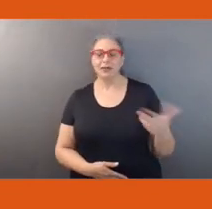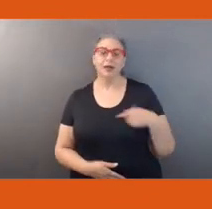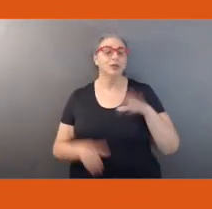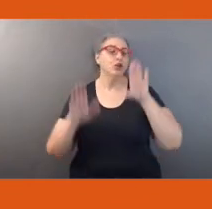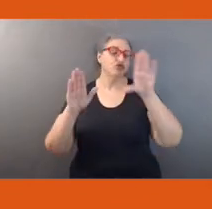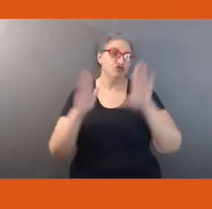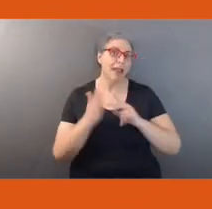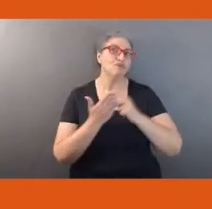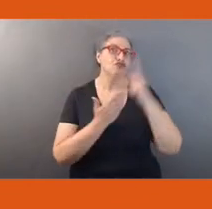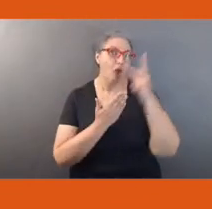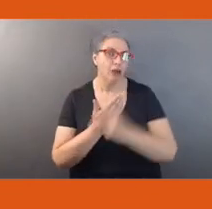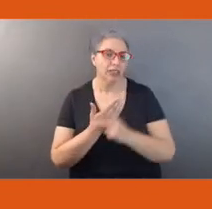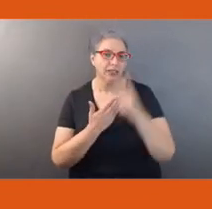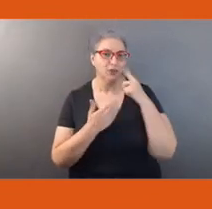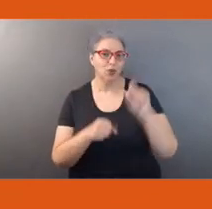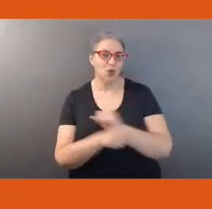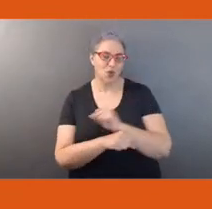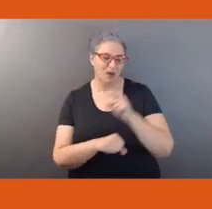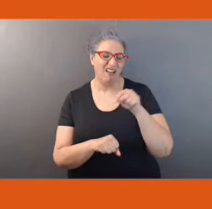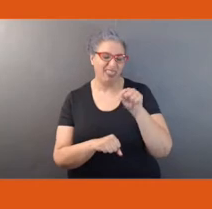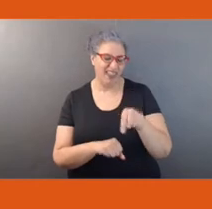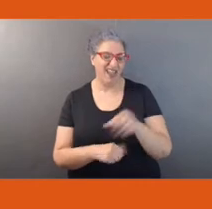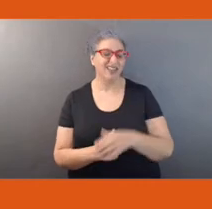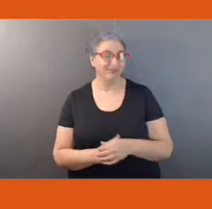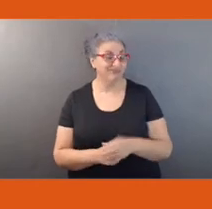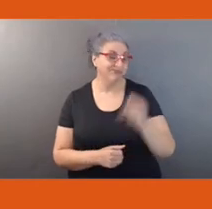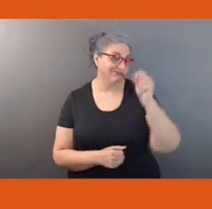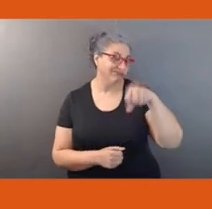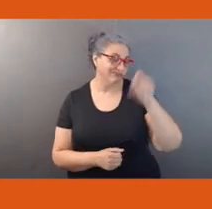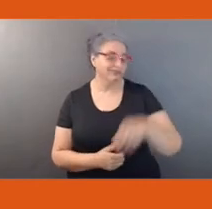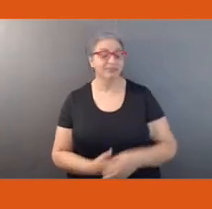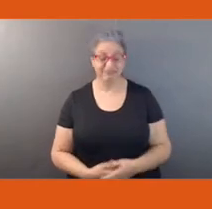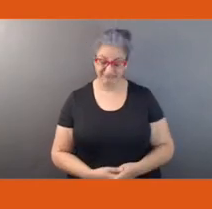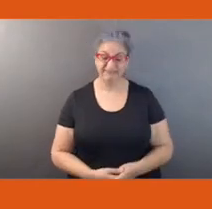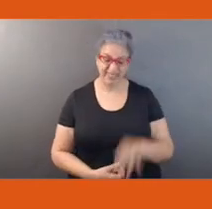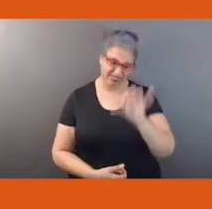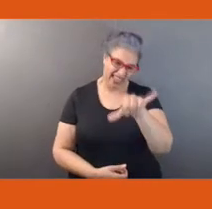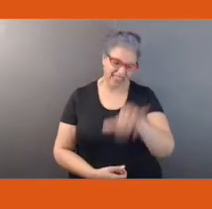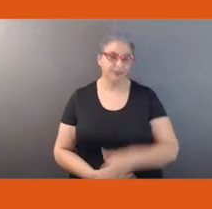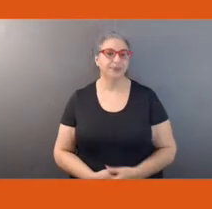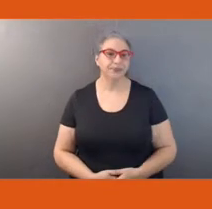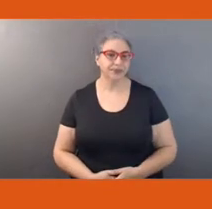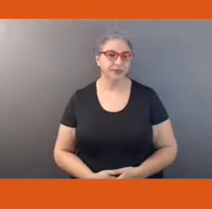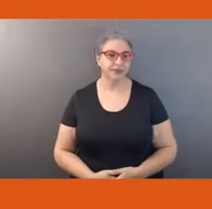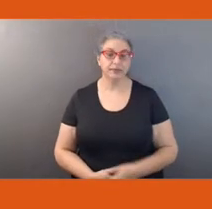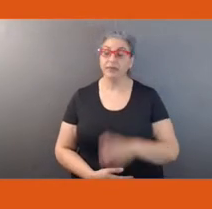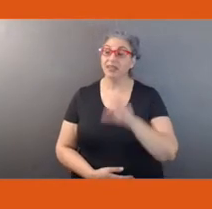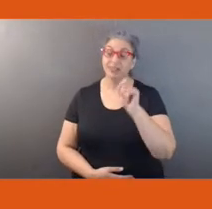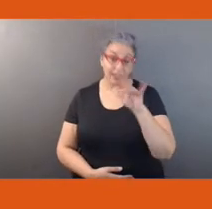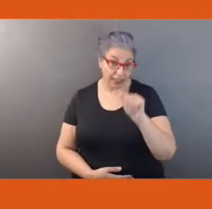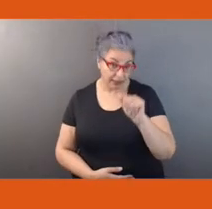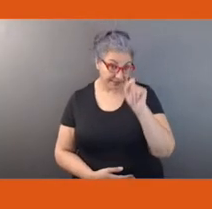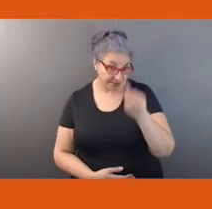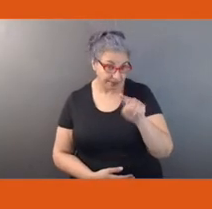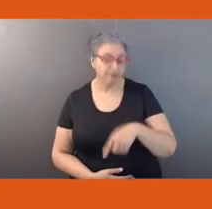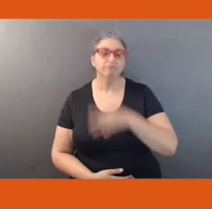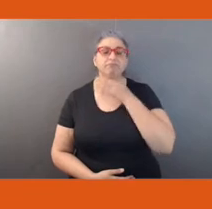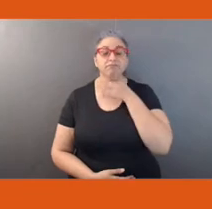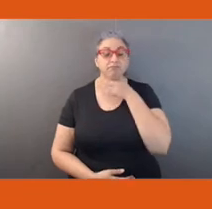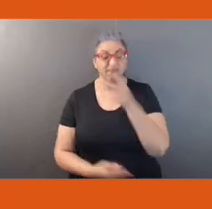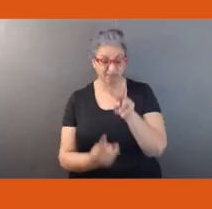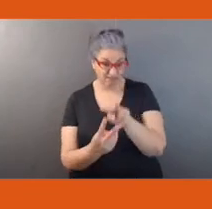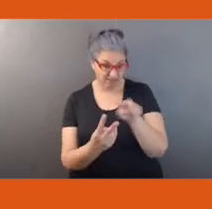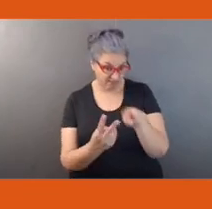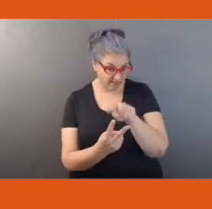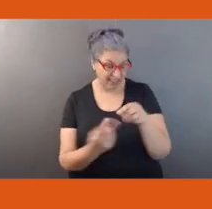a great project to be, you know, to work on. So yeah, more or less that. I'm curious if either of you had any mentors